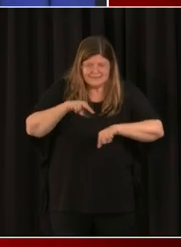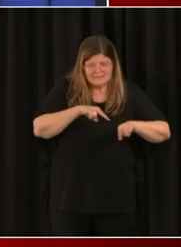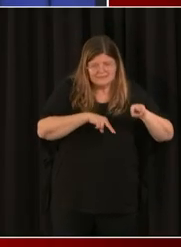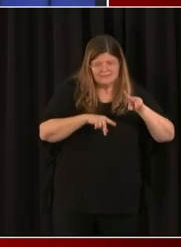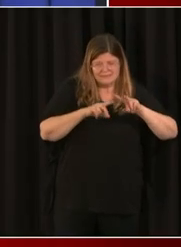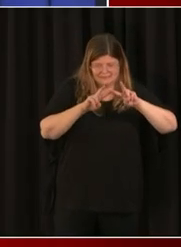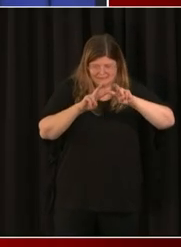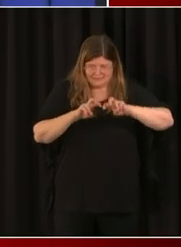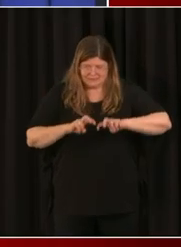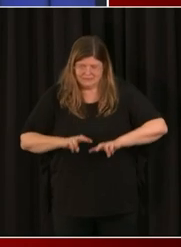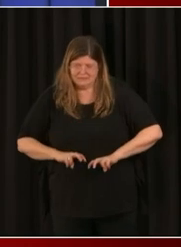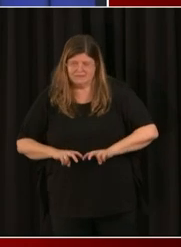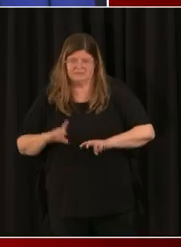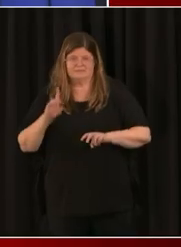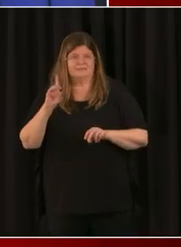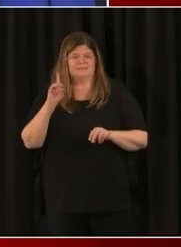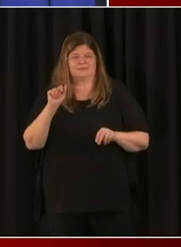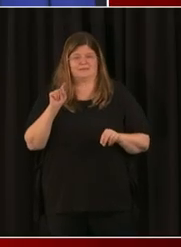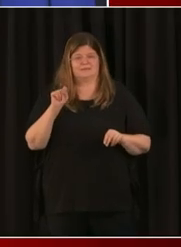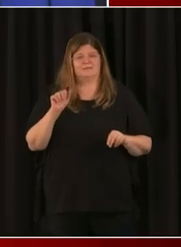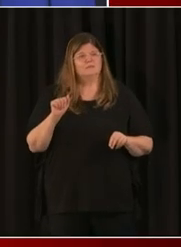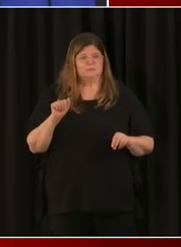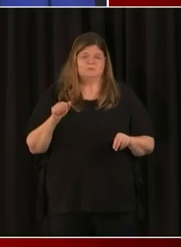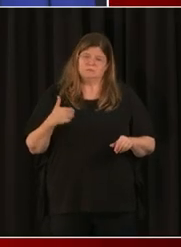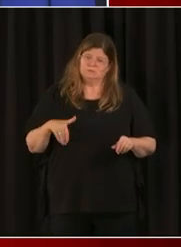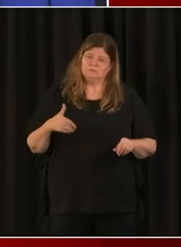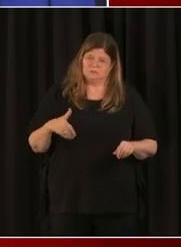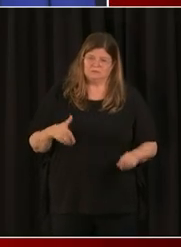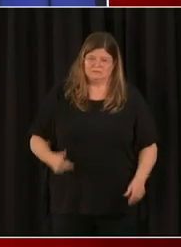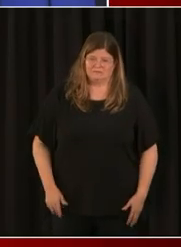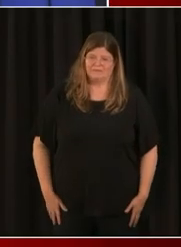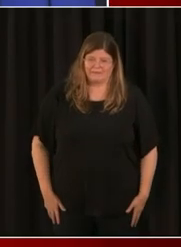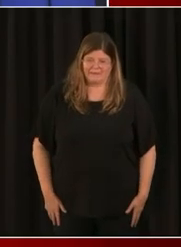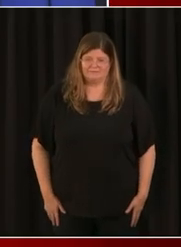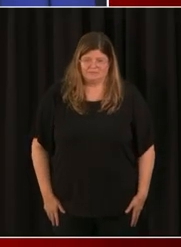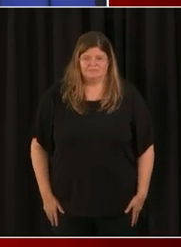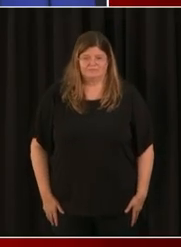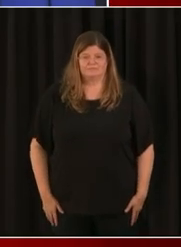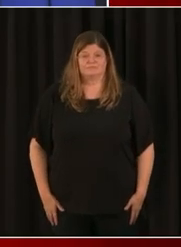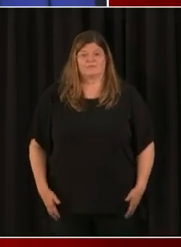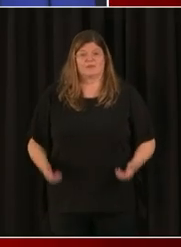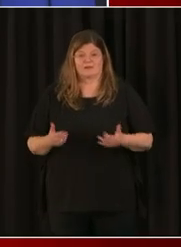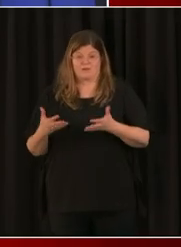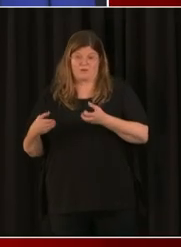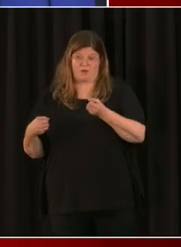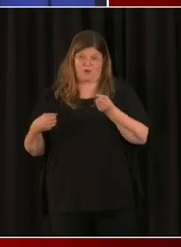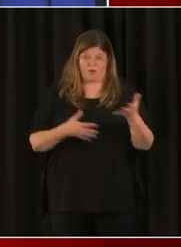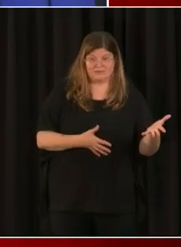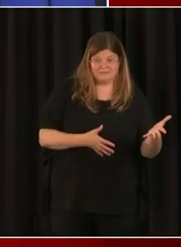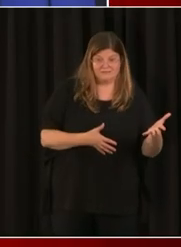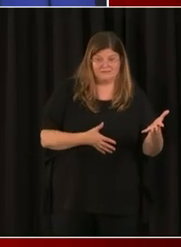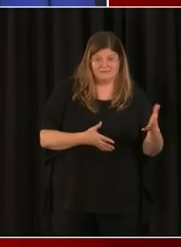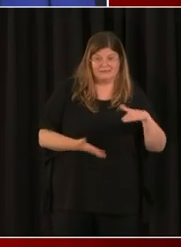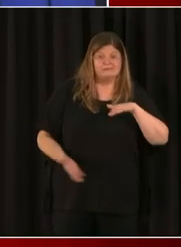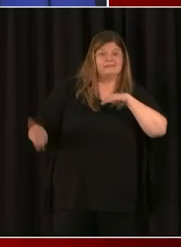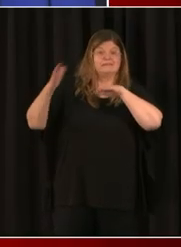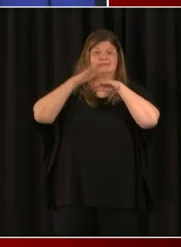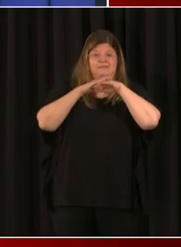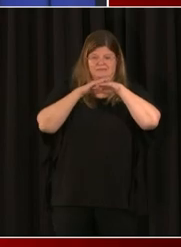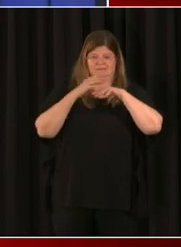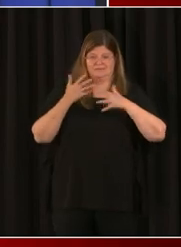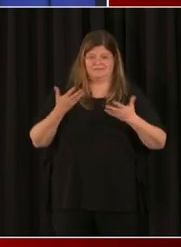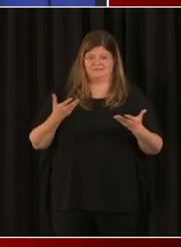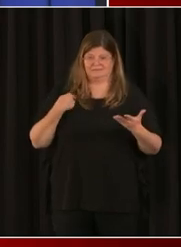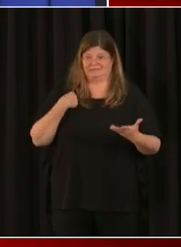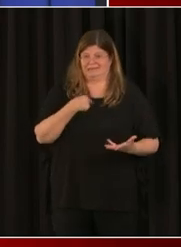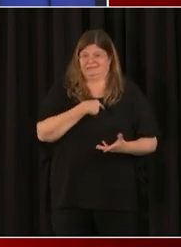unmask the pun here, huh? Any cause and increase in cases, but we are